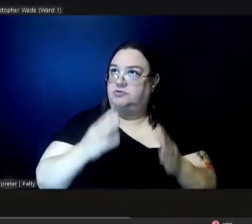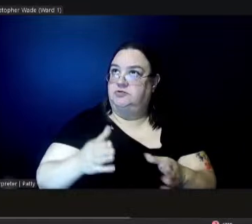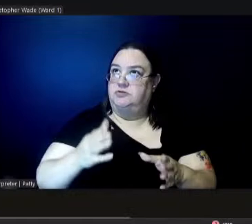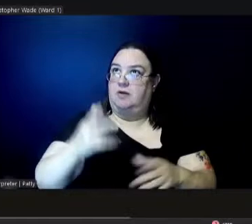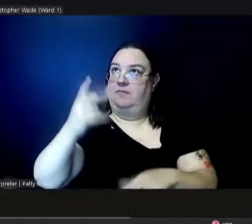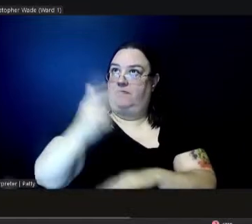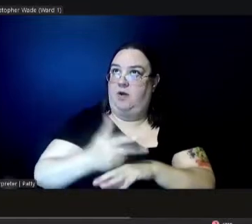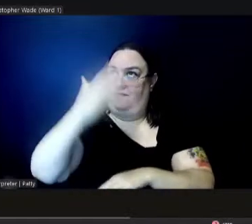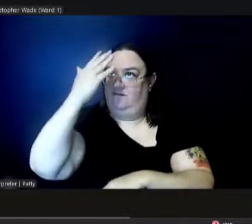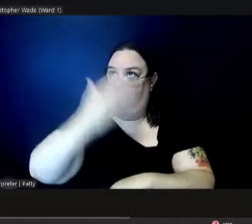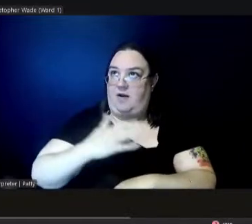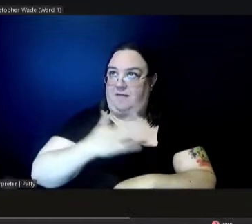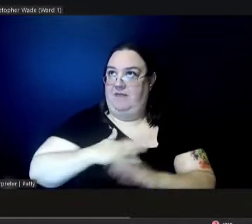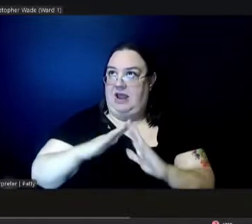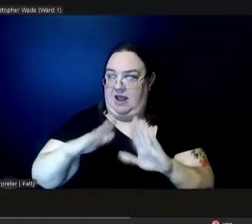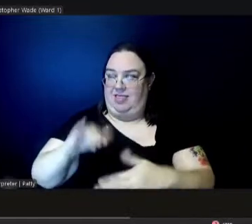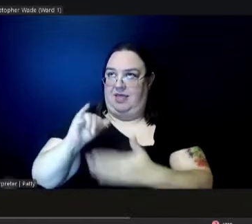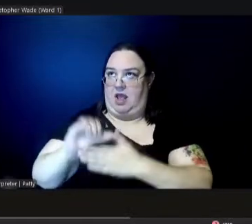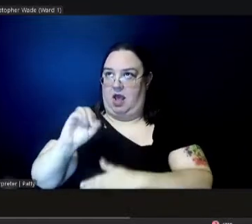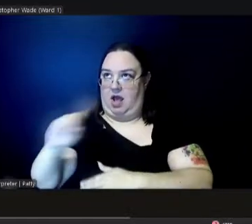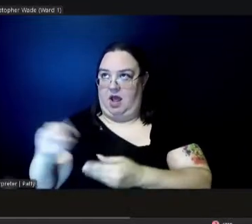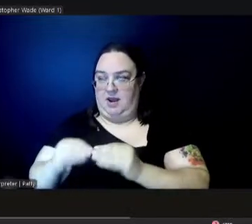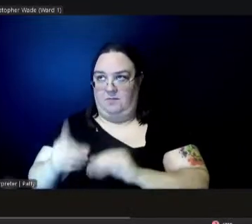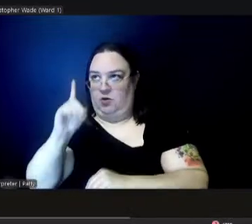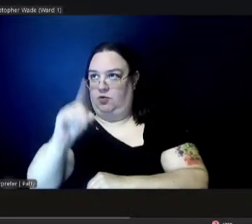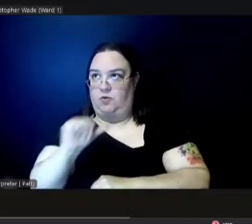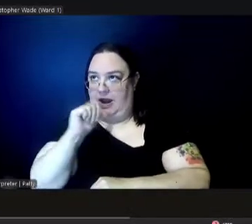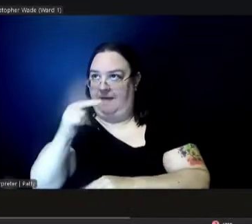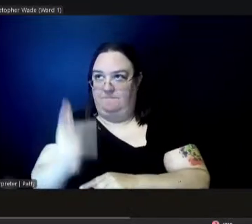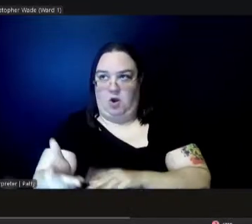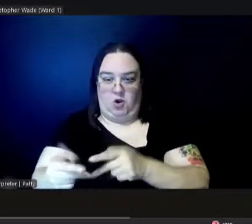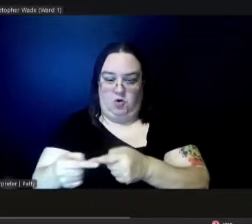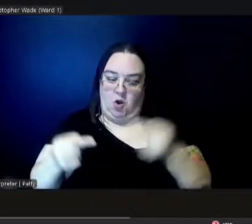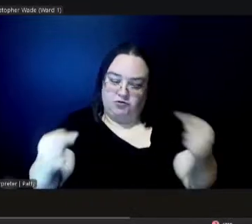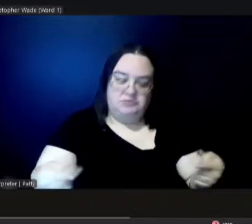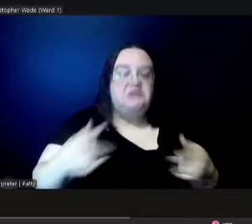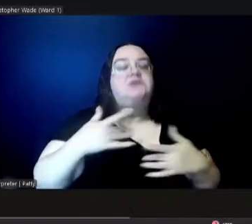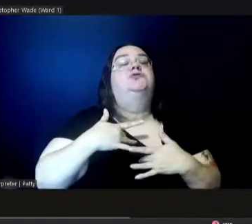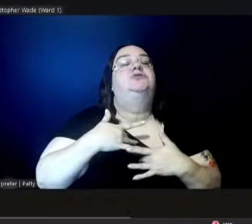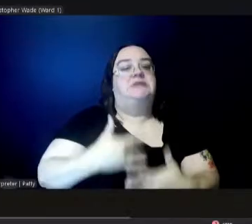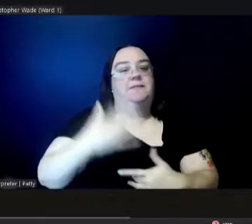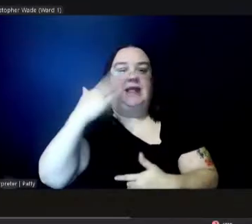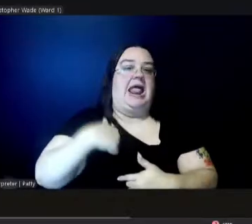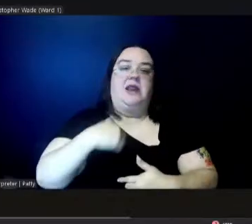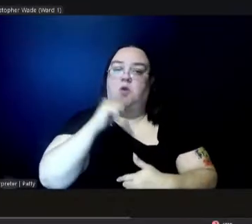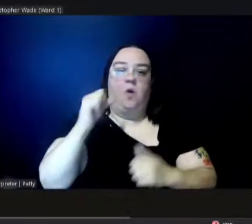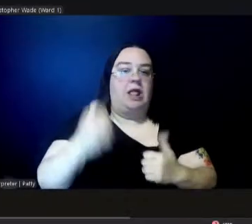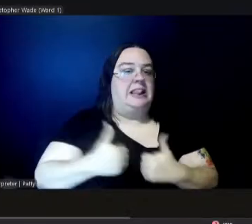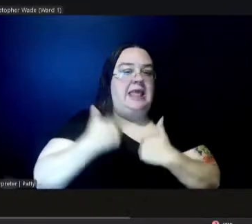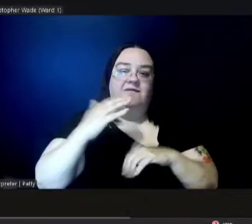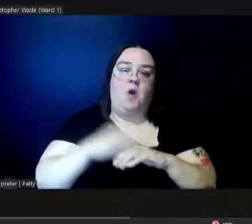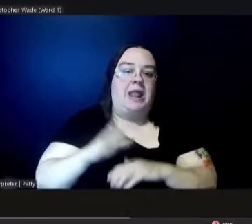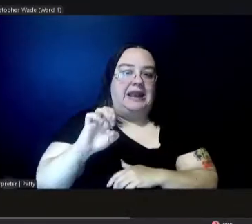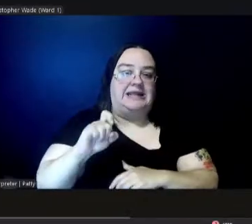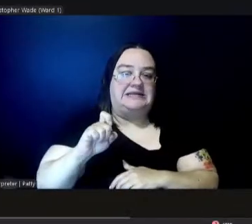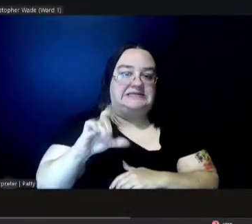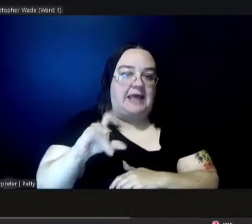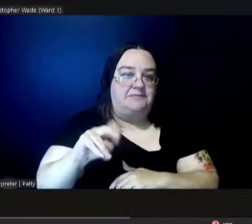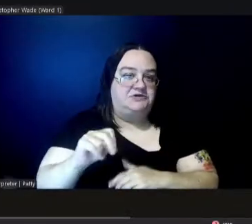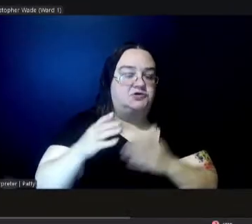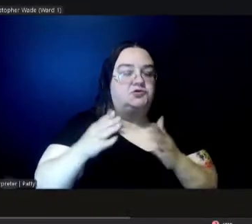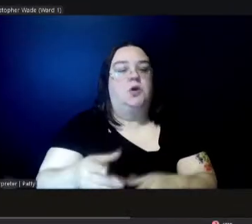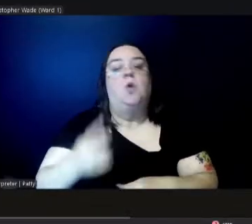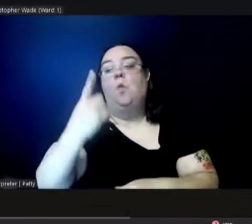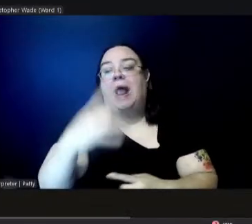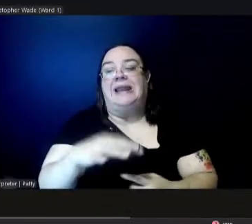which is an odd number. We don't park across the street. Generally speaking, because I don't live on an exception street. There is one exception in Ward